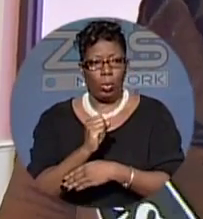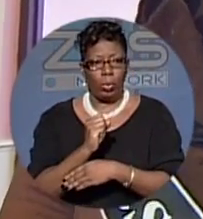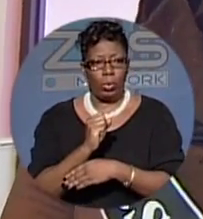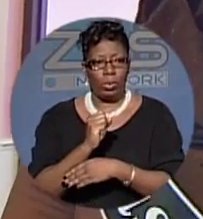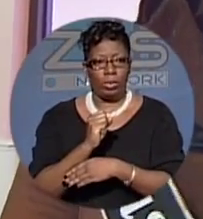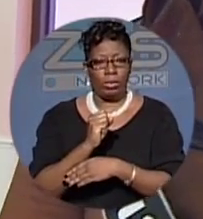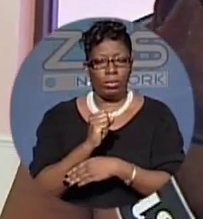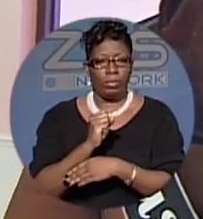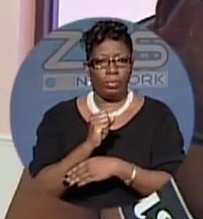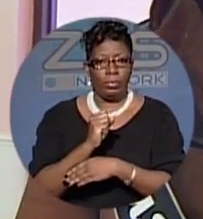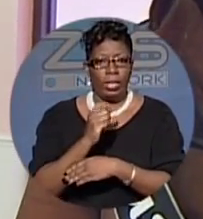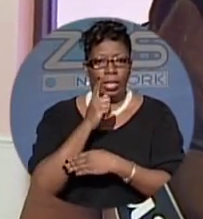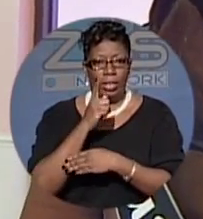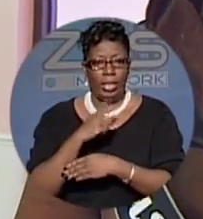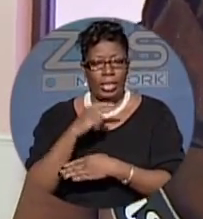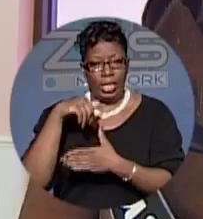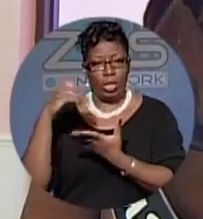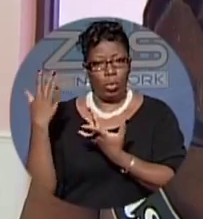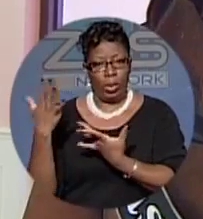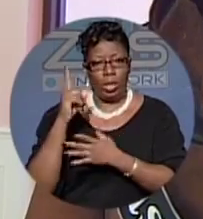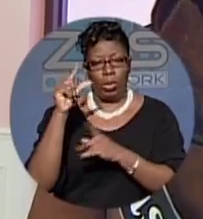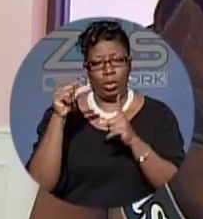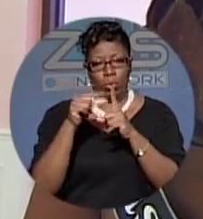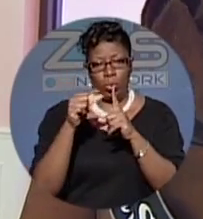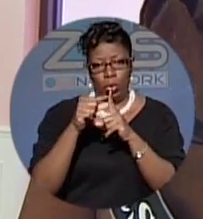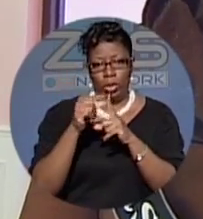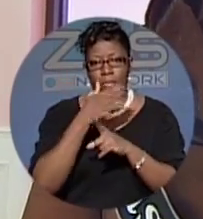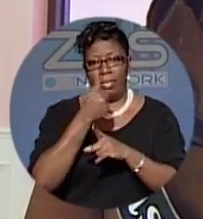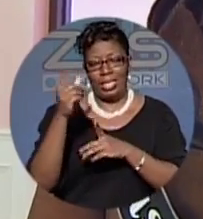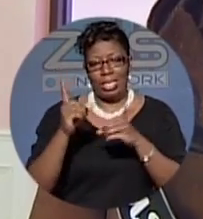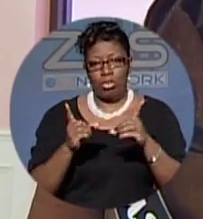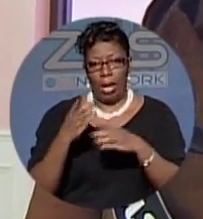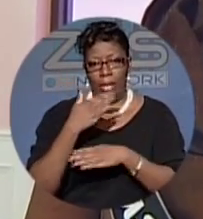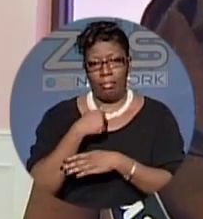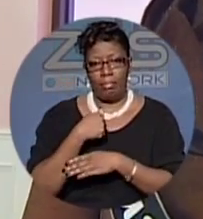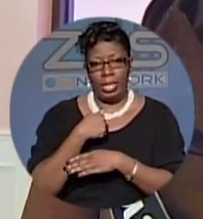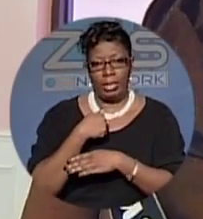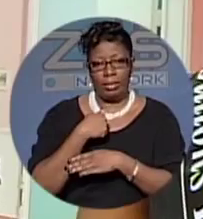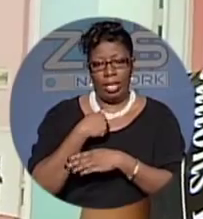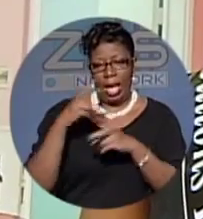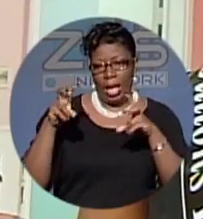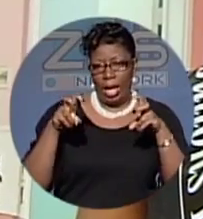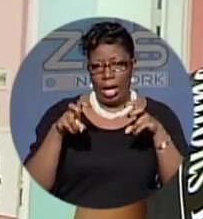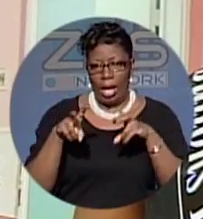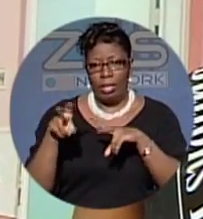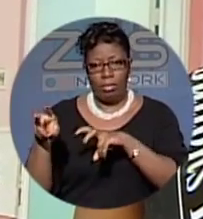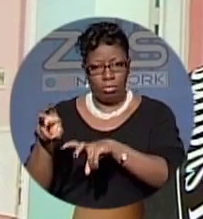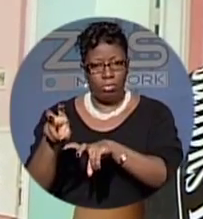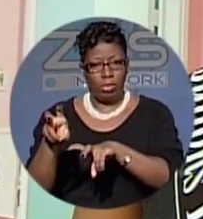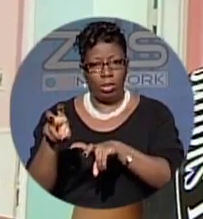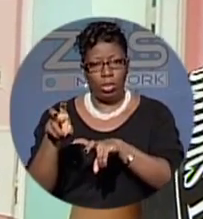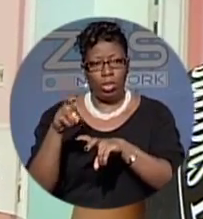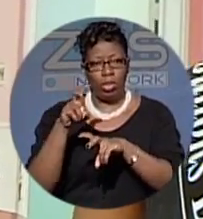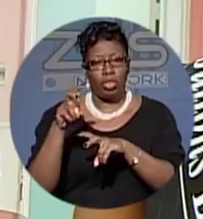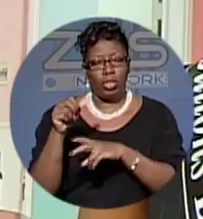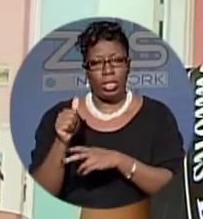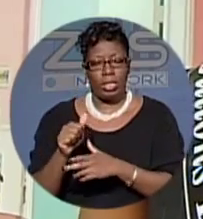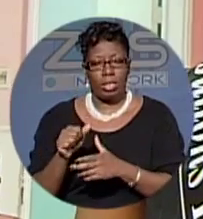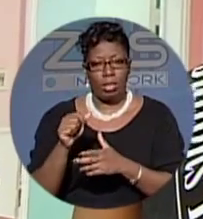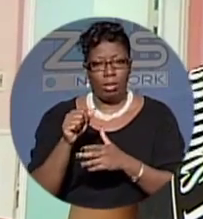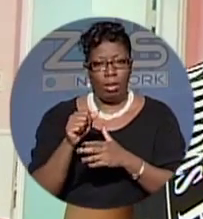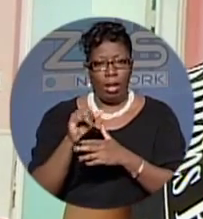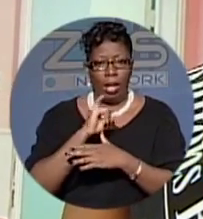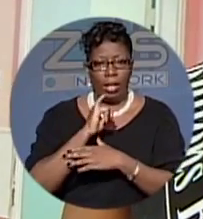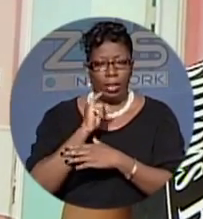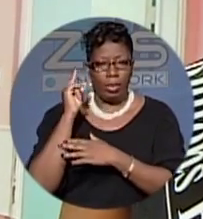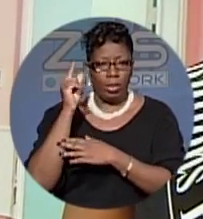a boutique lady in waiting. One word that best describes me, adventurous. I am 18-year-old Chanel Mott, buttons,